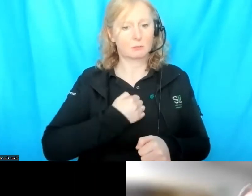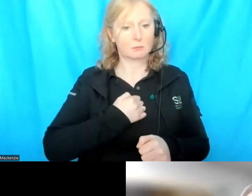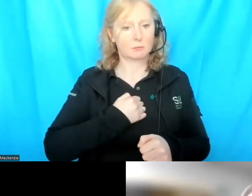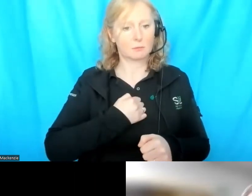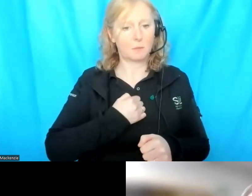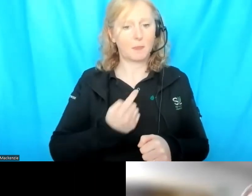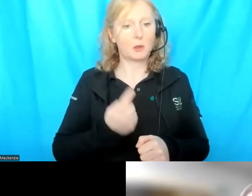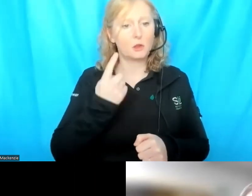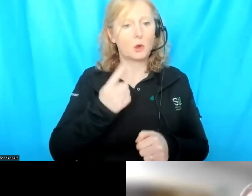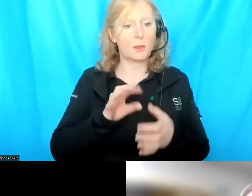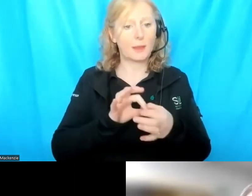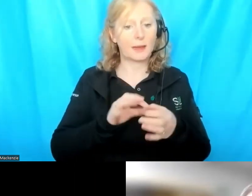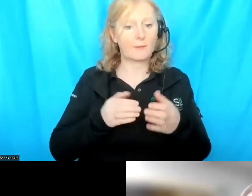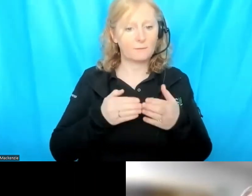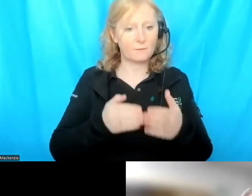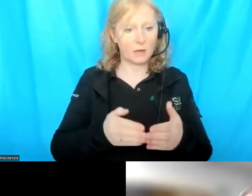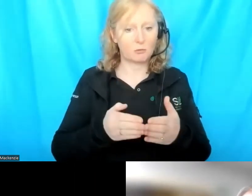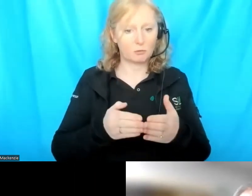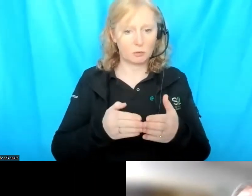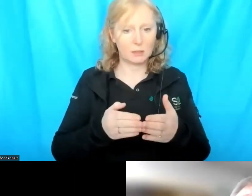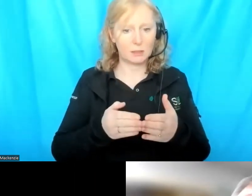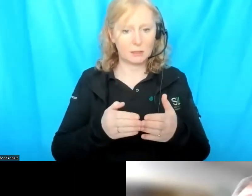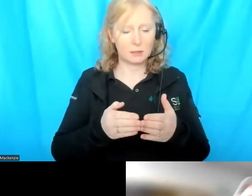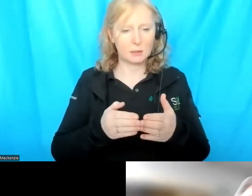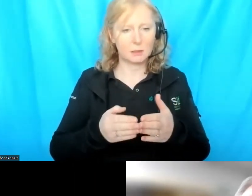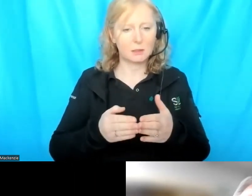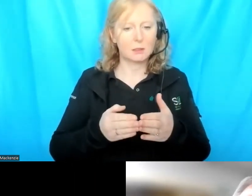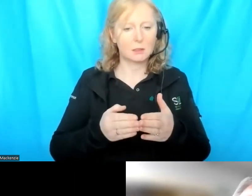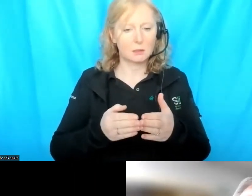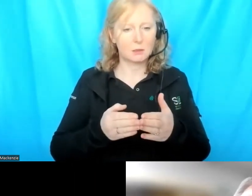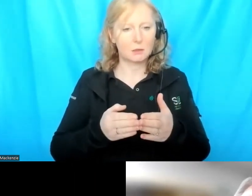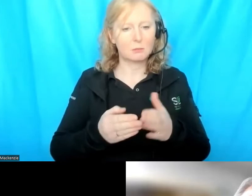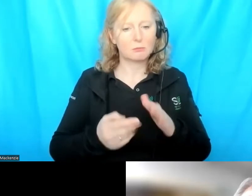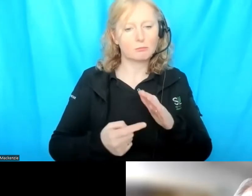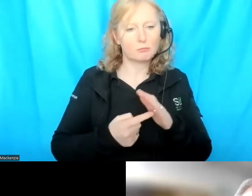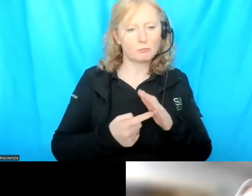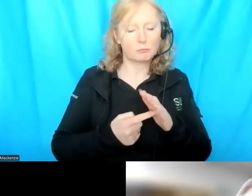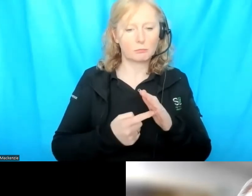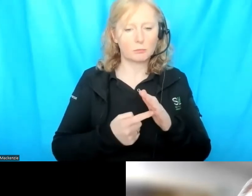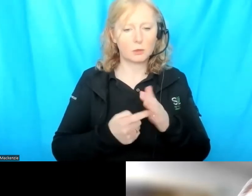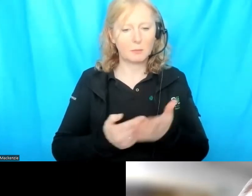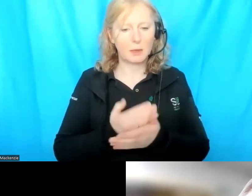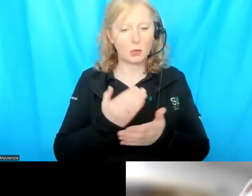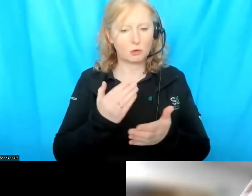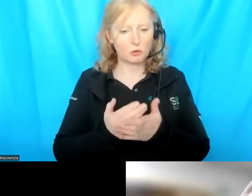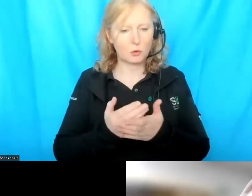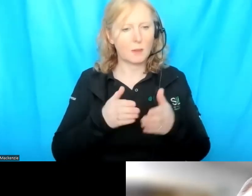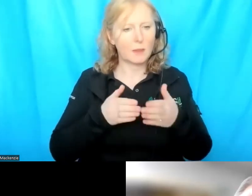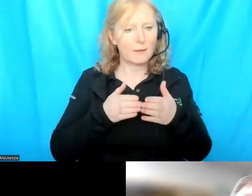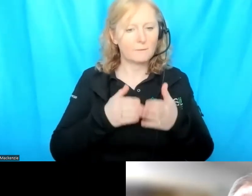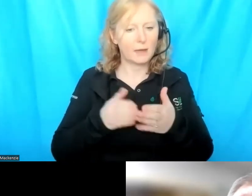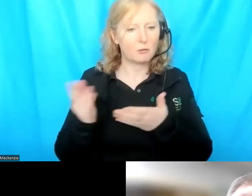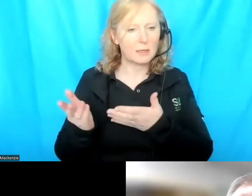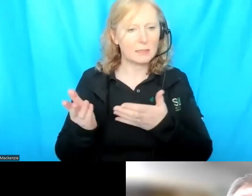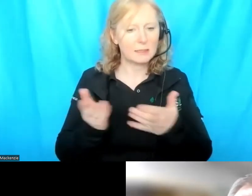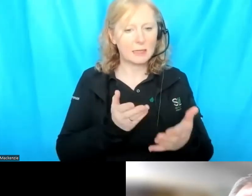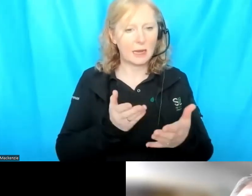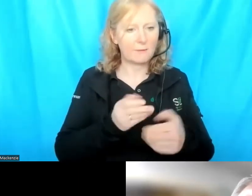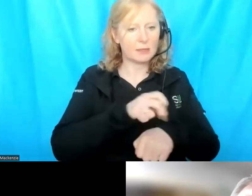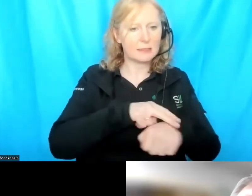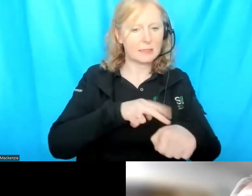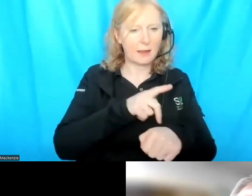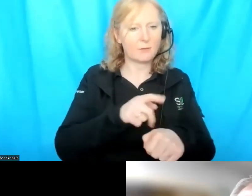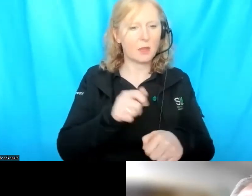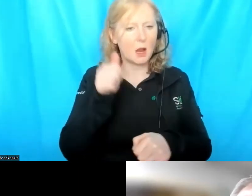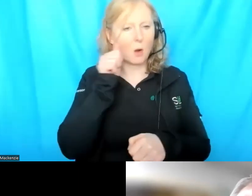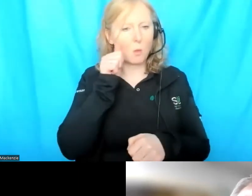itself, the staff play an important role to ensure the appropriate access to the ferry service, being both aware and considerate of